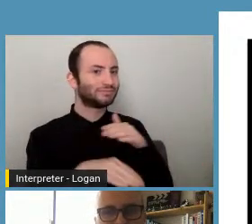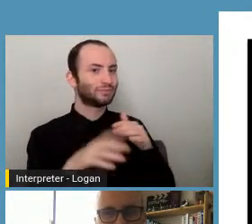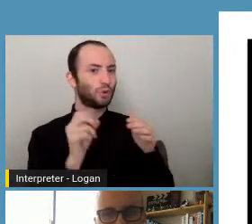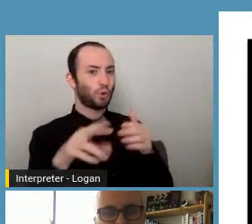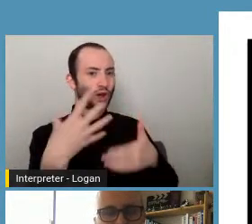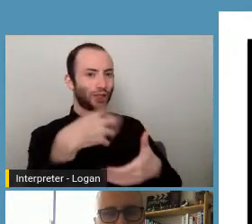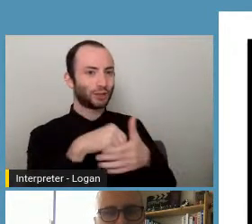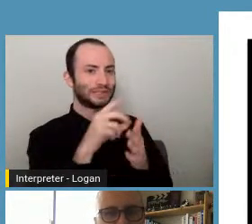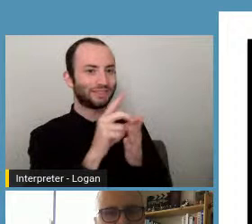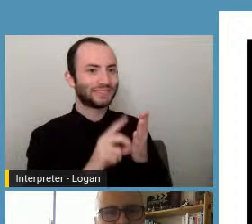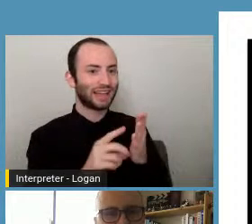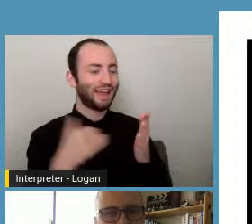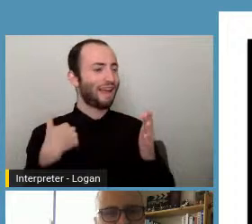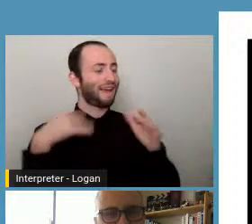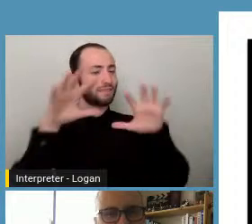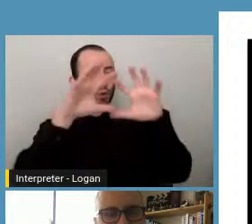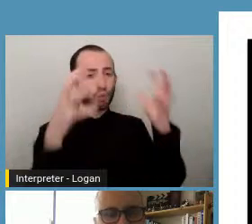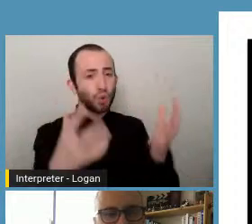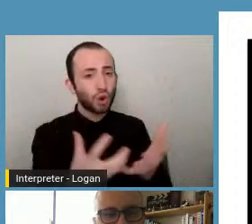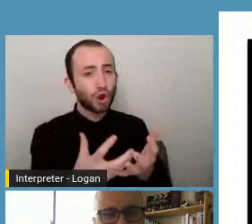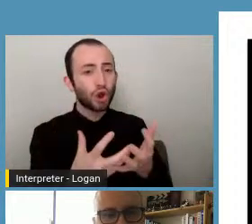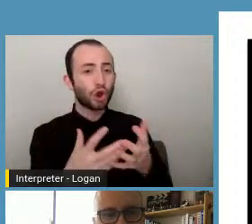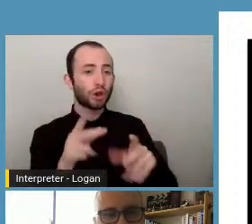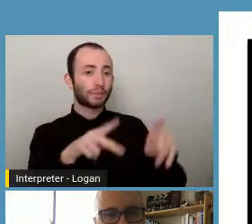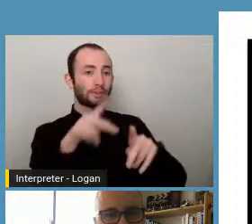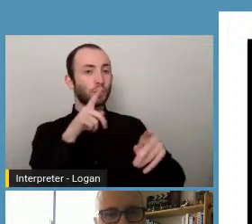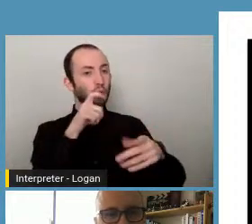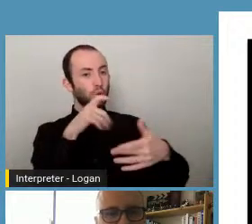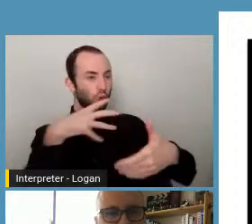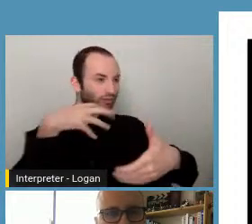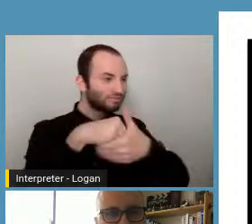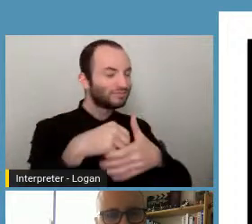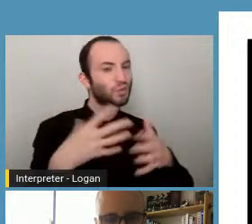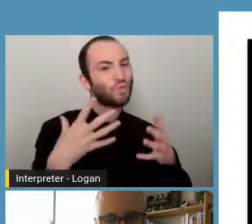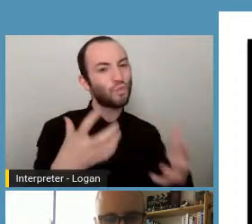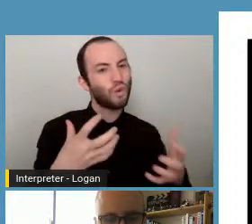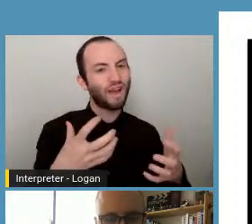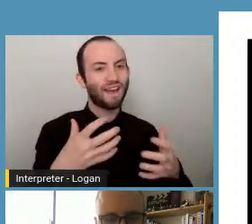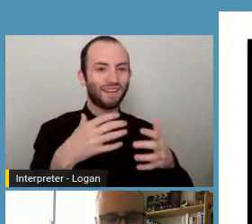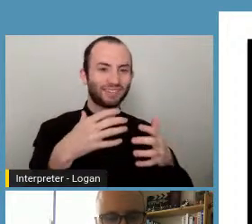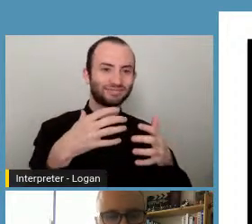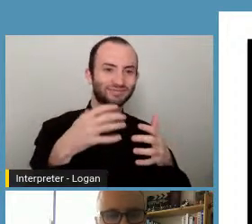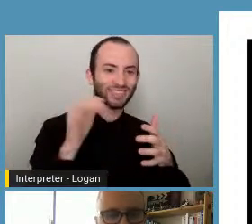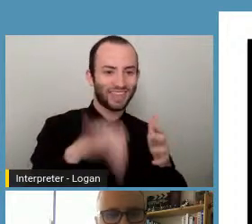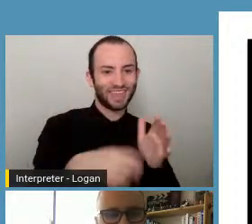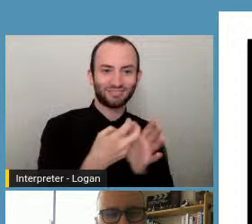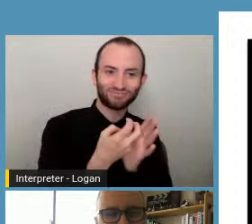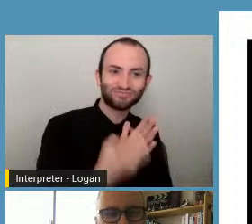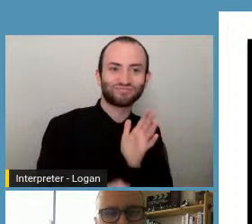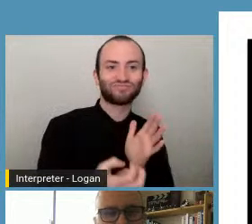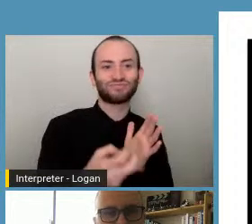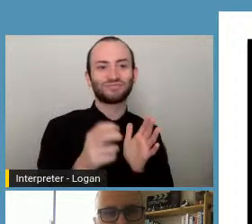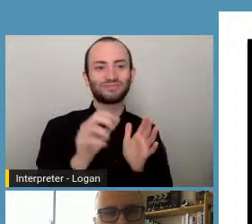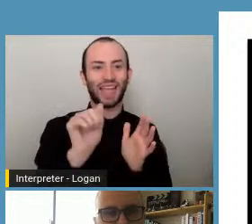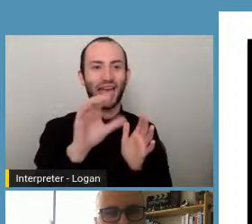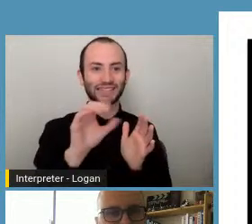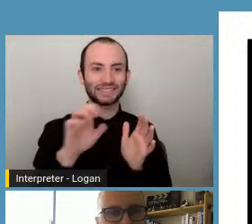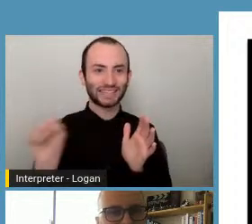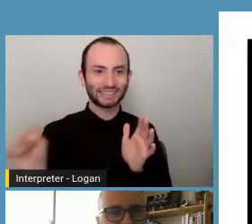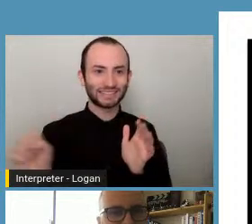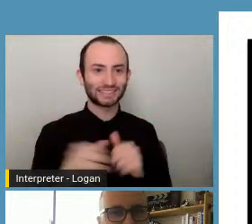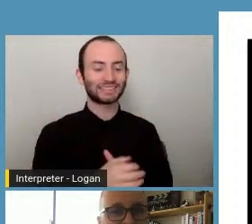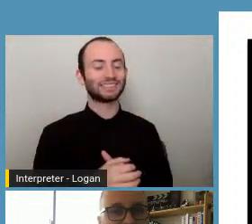of people around the world that are just really passionate and caring about inclusion and accessibility. So it's a nice way of plugging into that community.